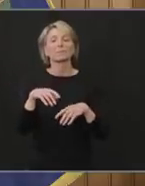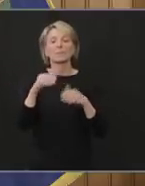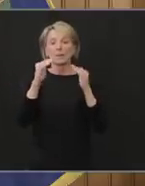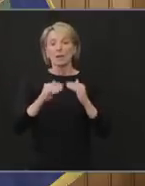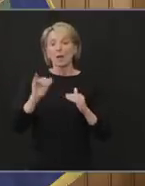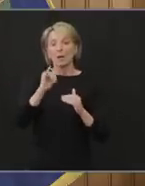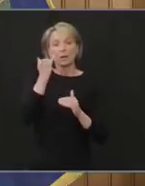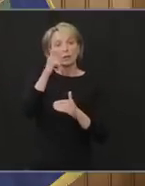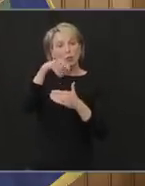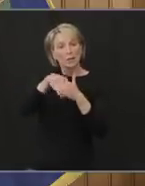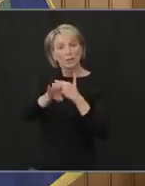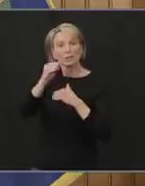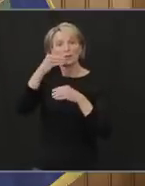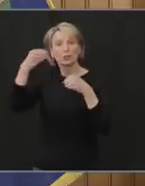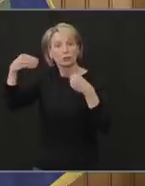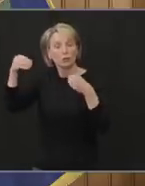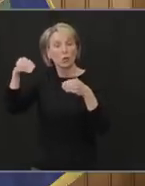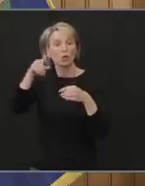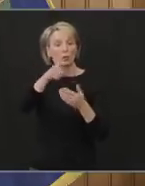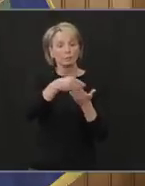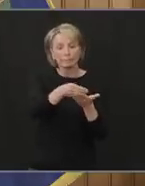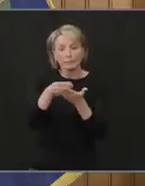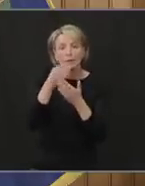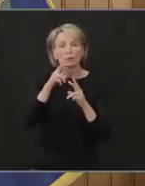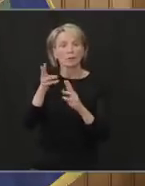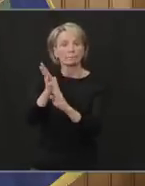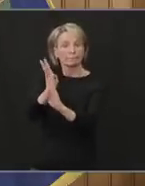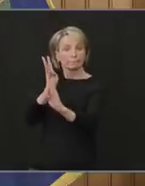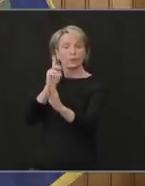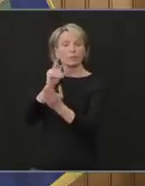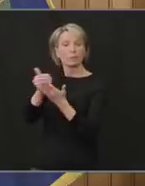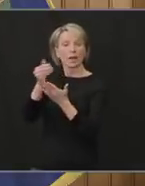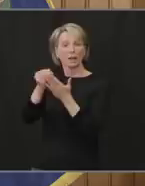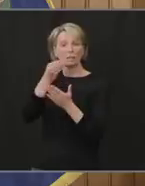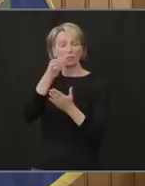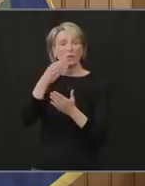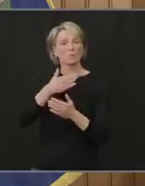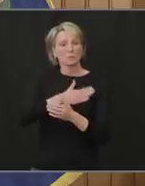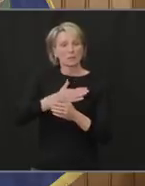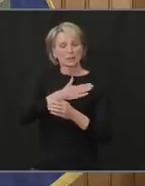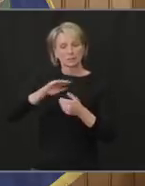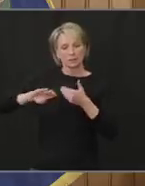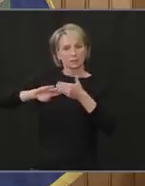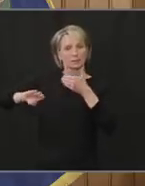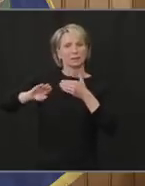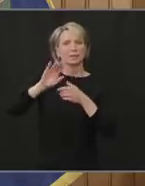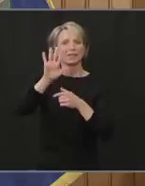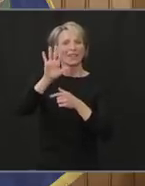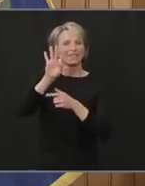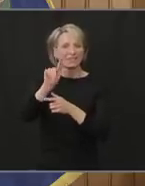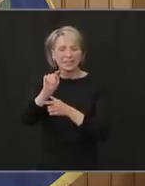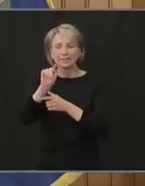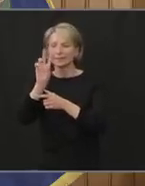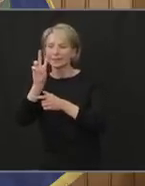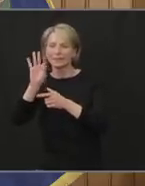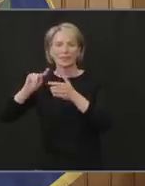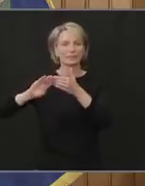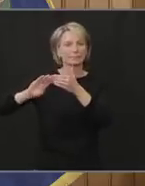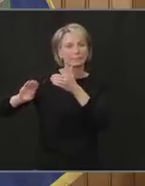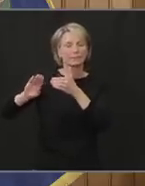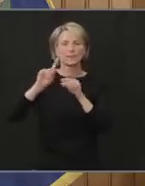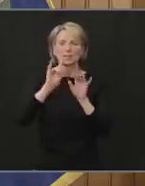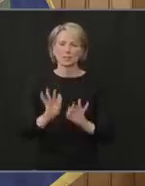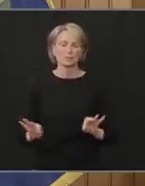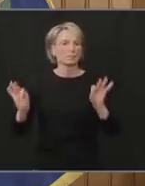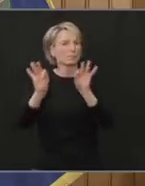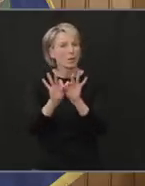feet apart as you're waiting in the cashier's line. The social distancing is more important than ever, just as we see the crush